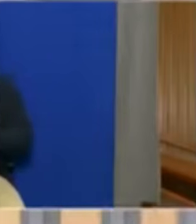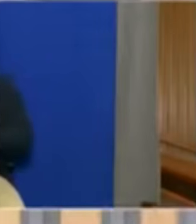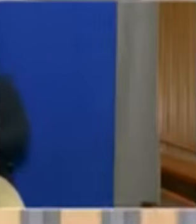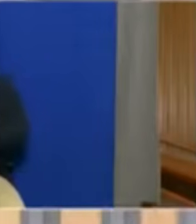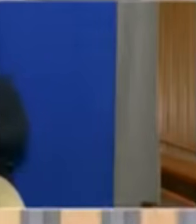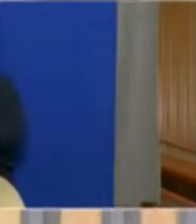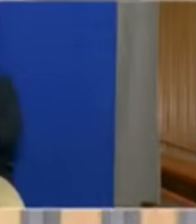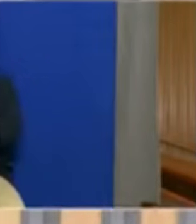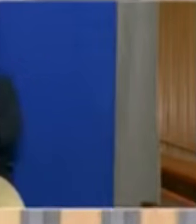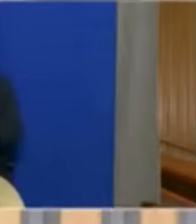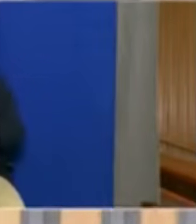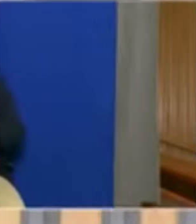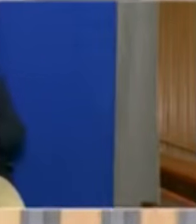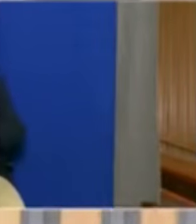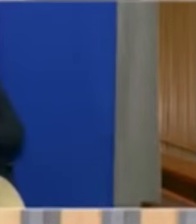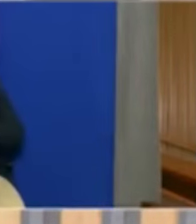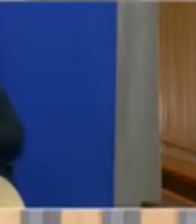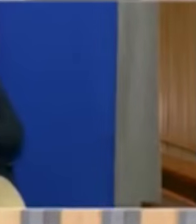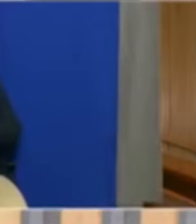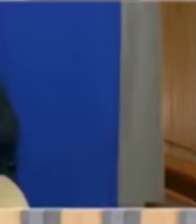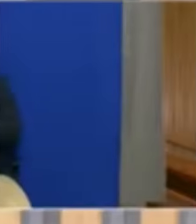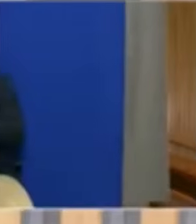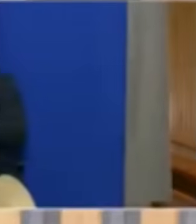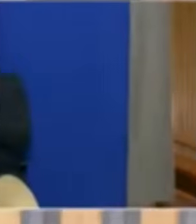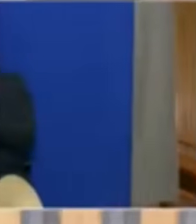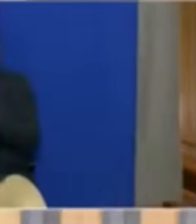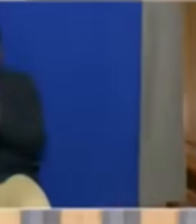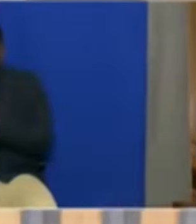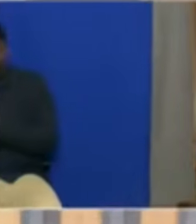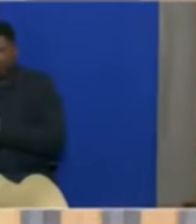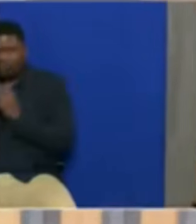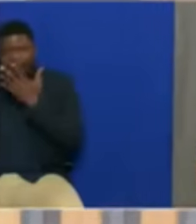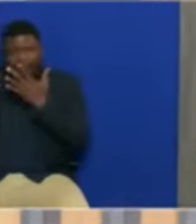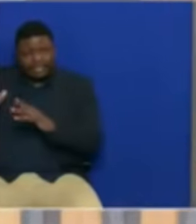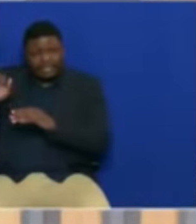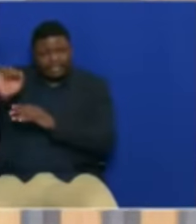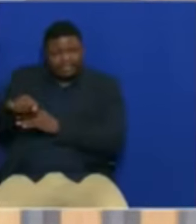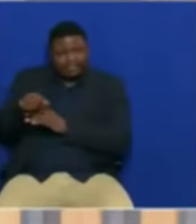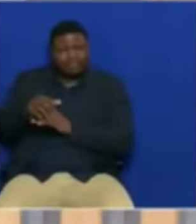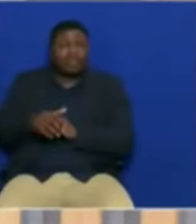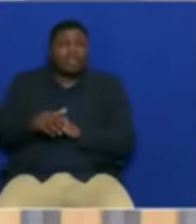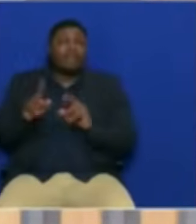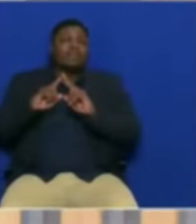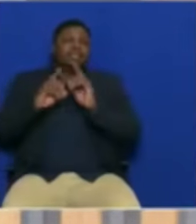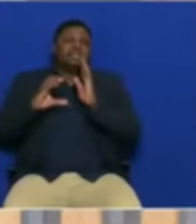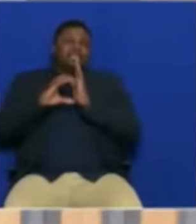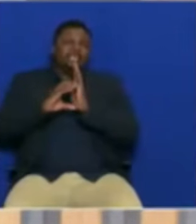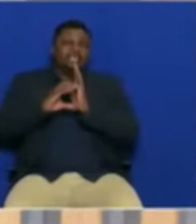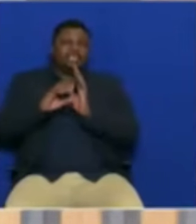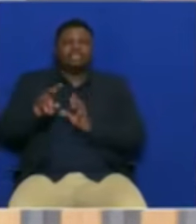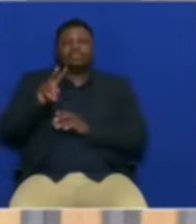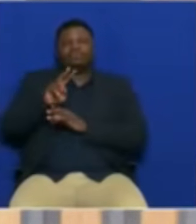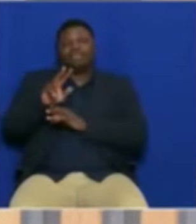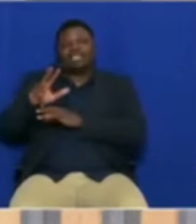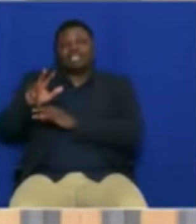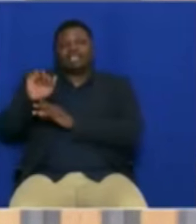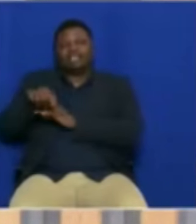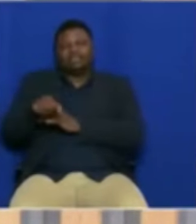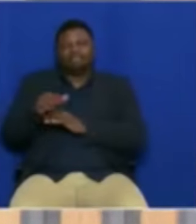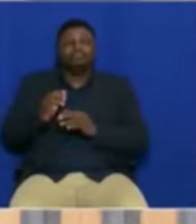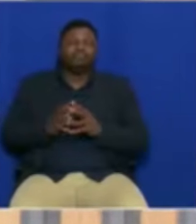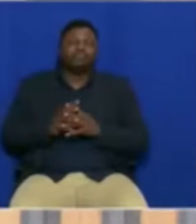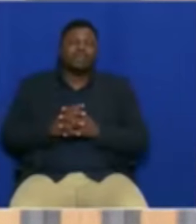we can't find such an allegation, and this not being